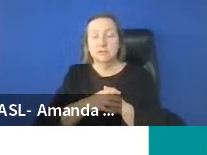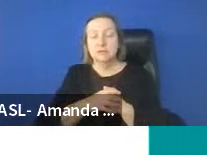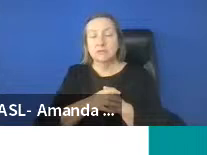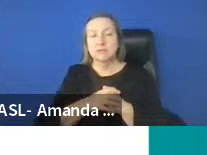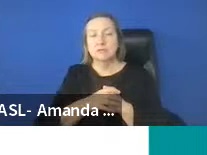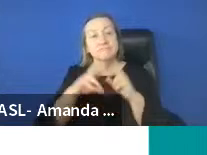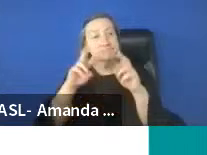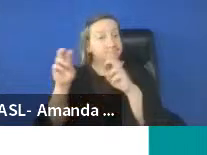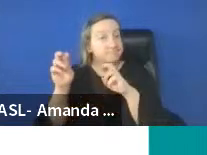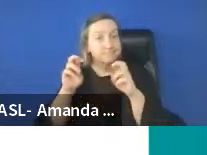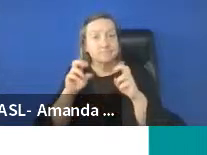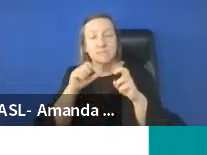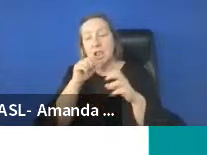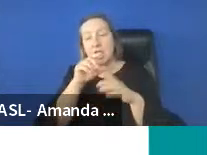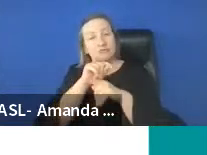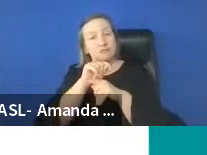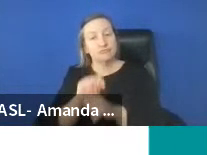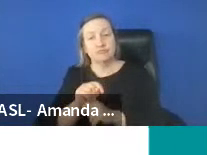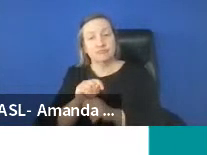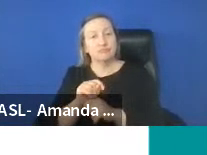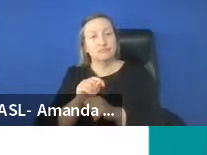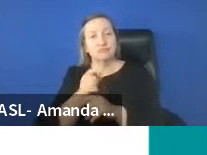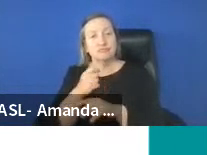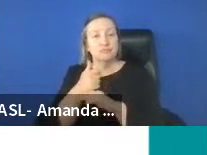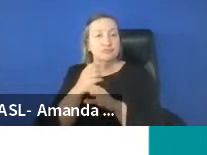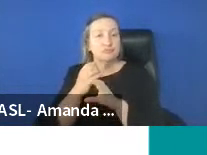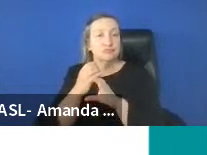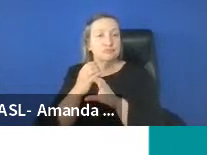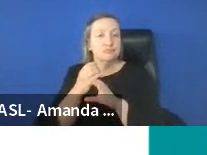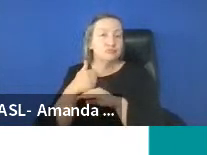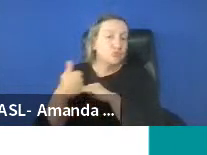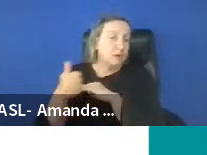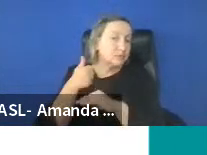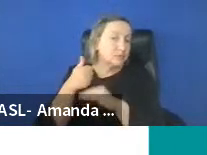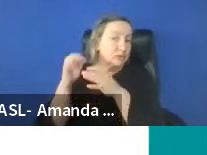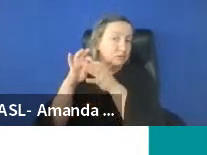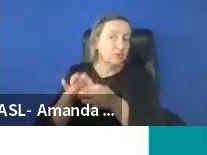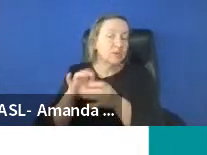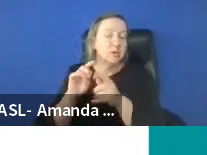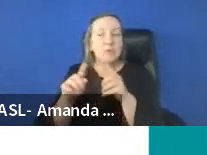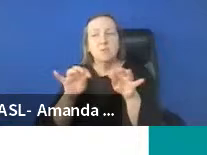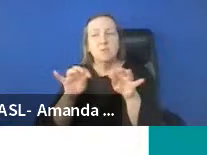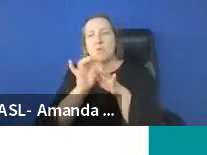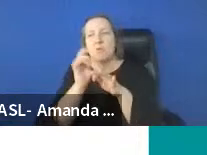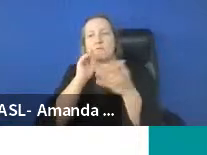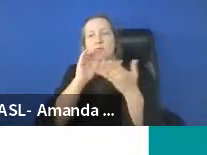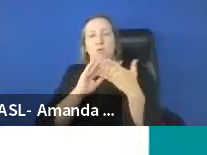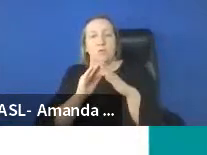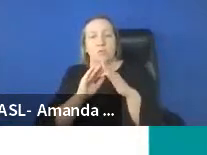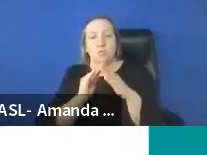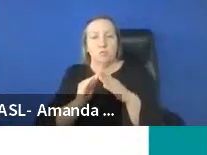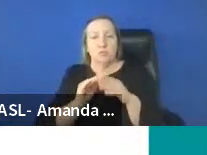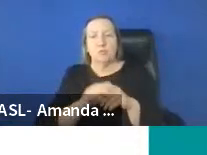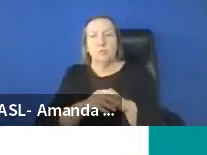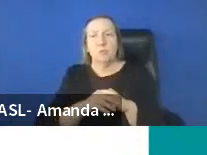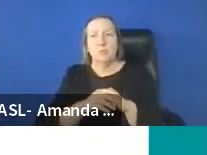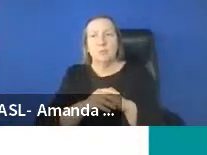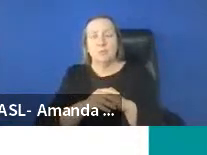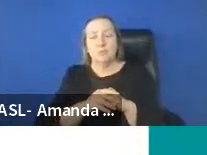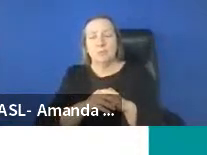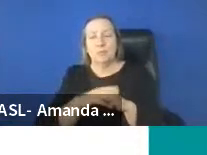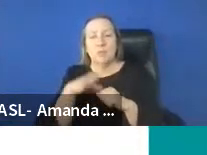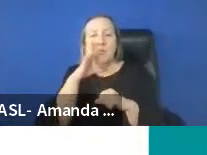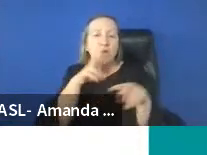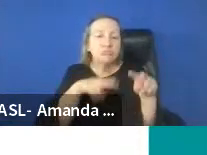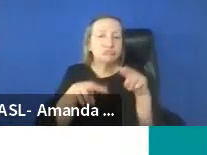issues that are not traditionally transportation related, but are important to the community that will be looked